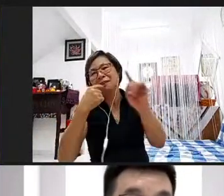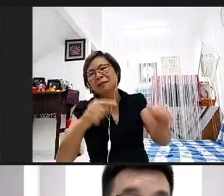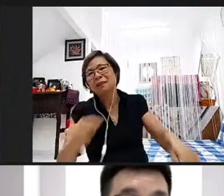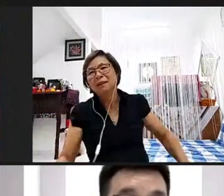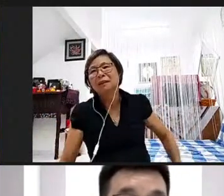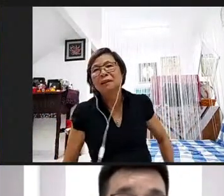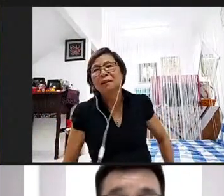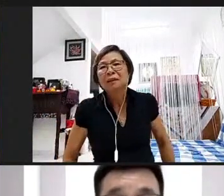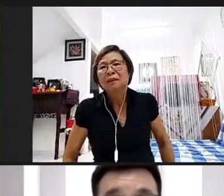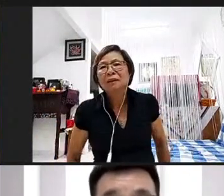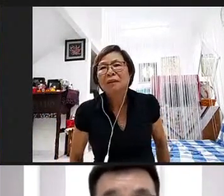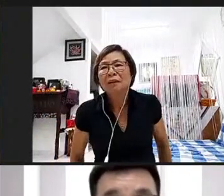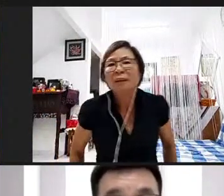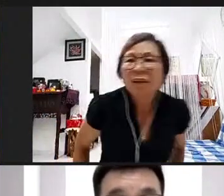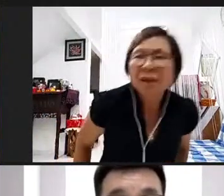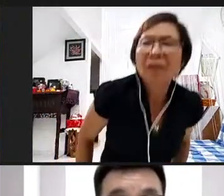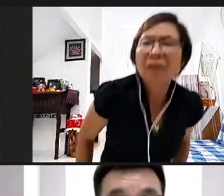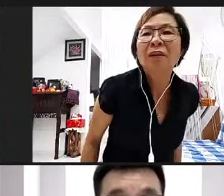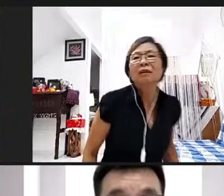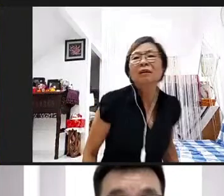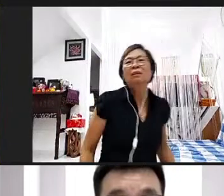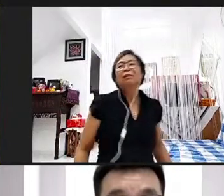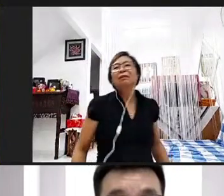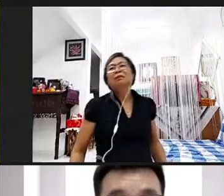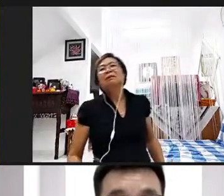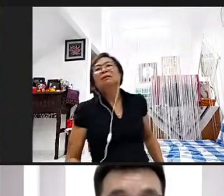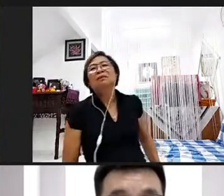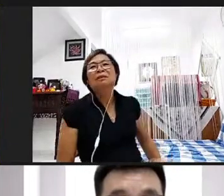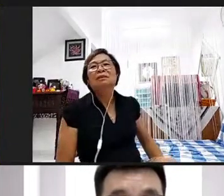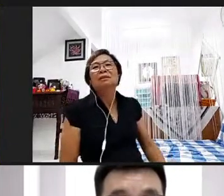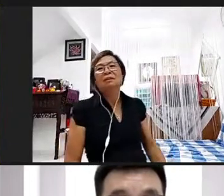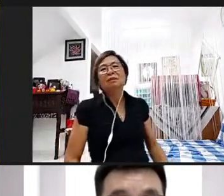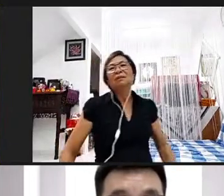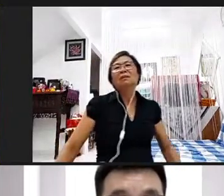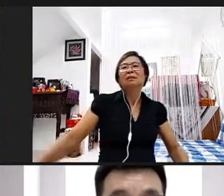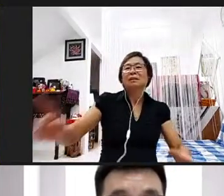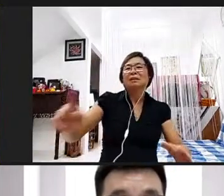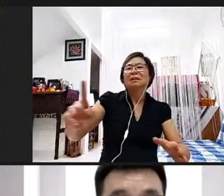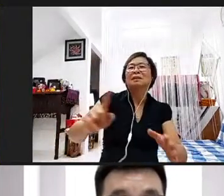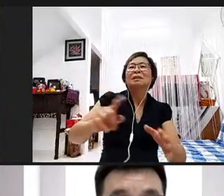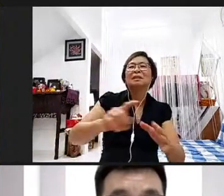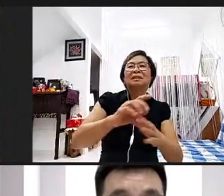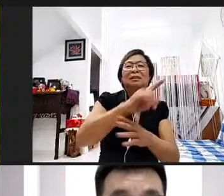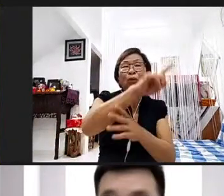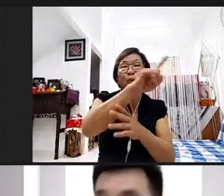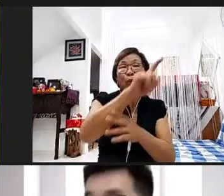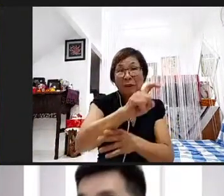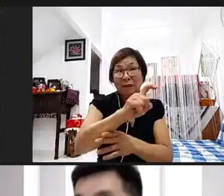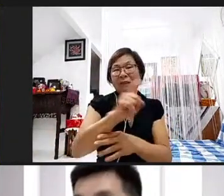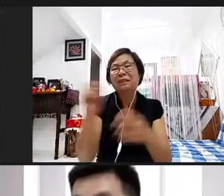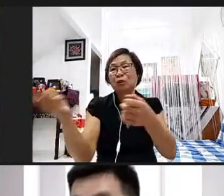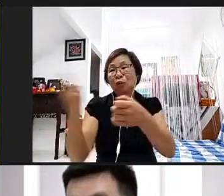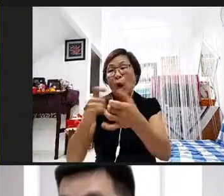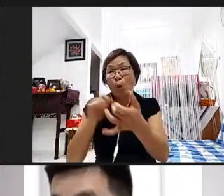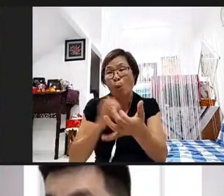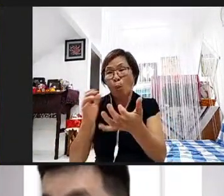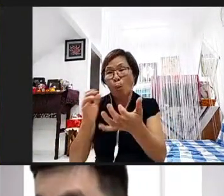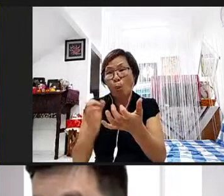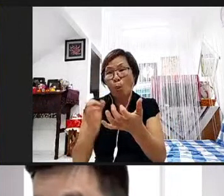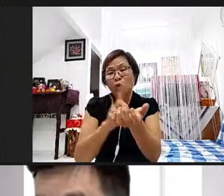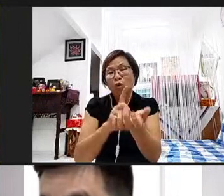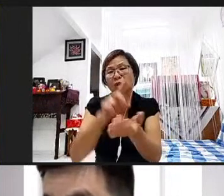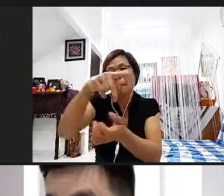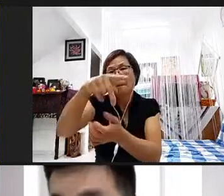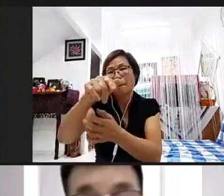Pang, seconds? Dr. Pang, in fact, the next question is quite related, which I wanted you to answer in line with what